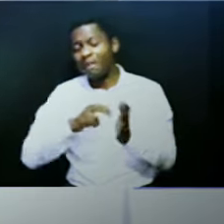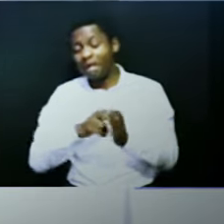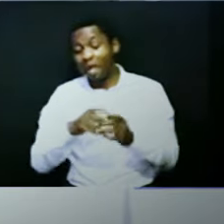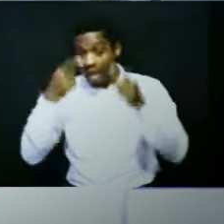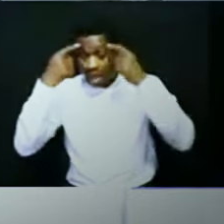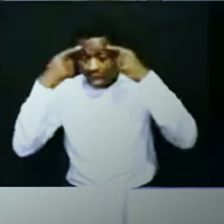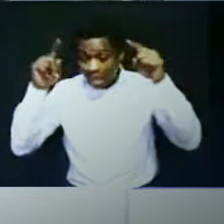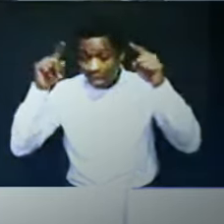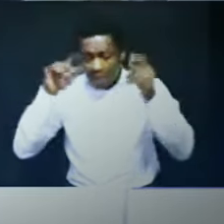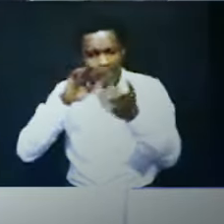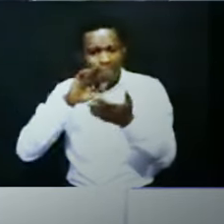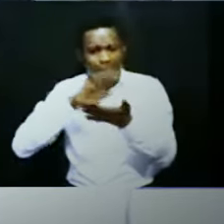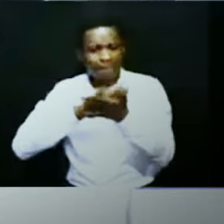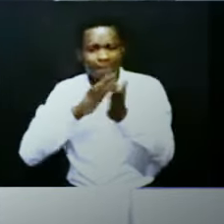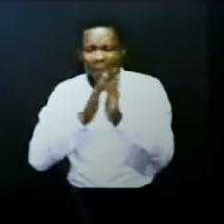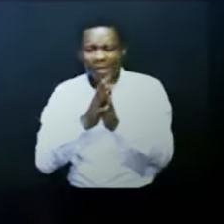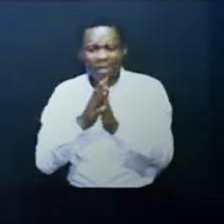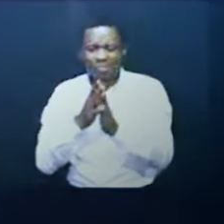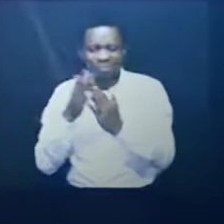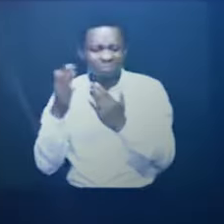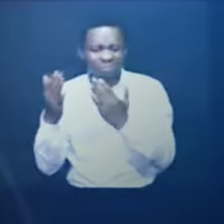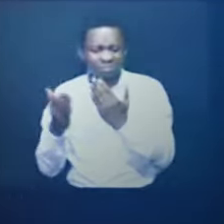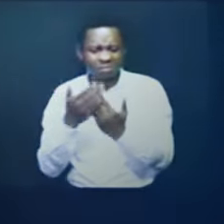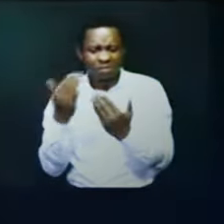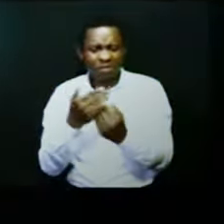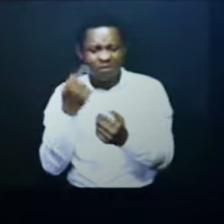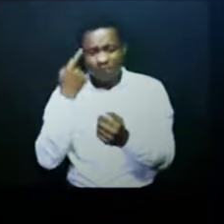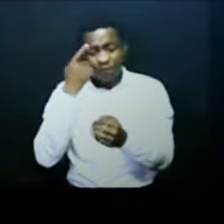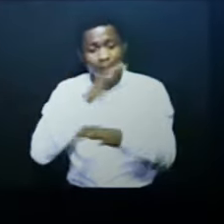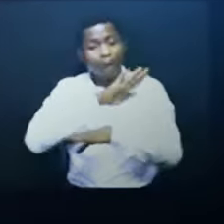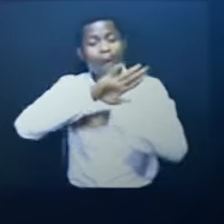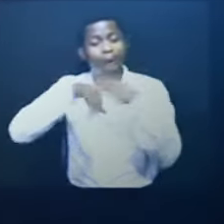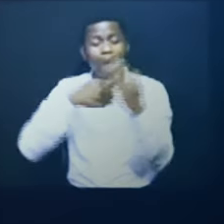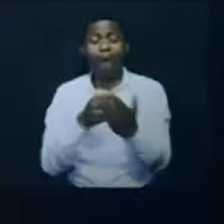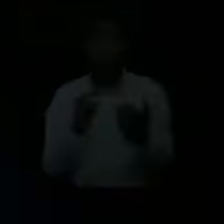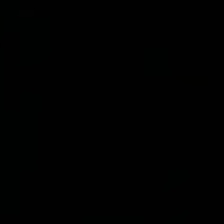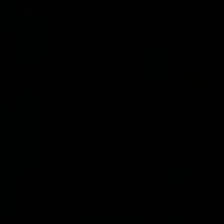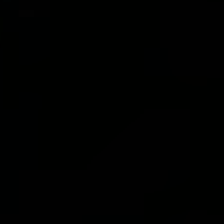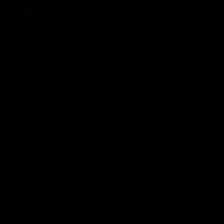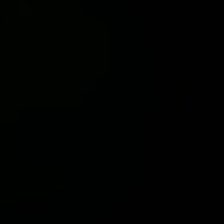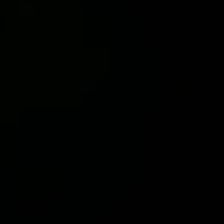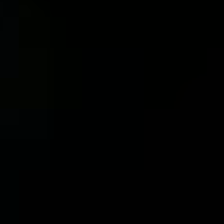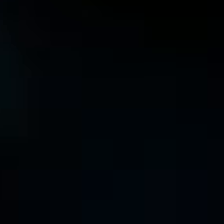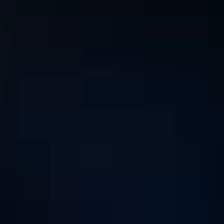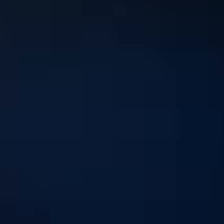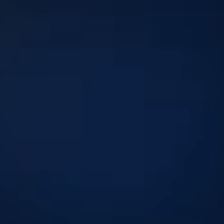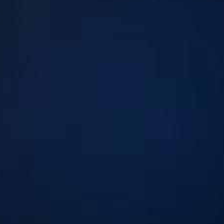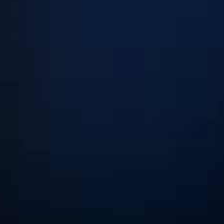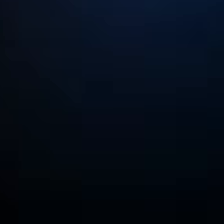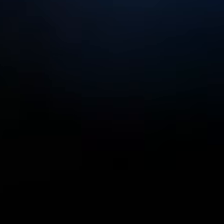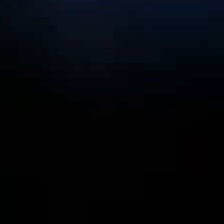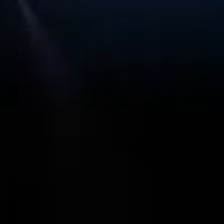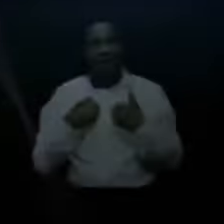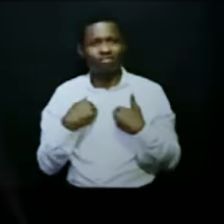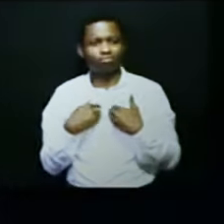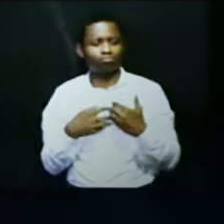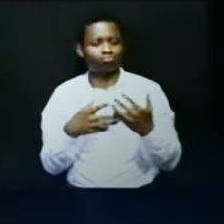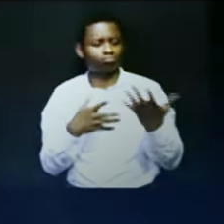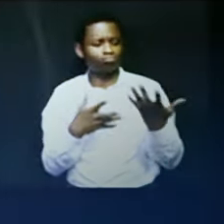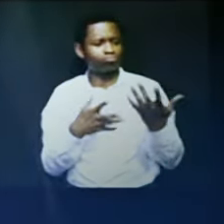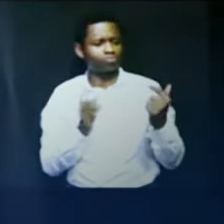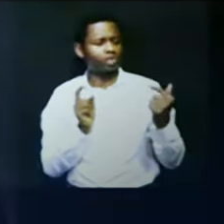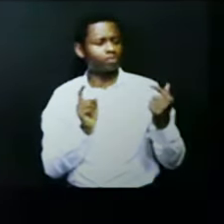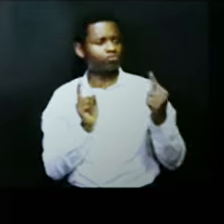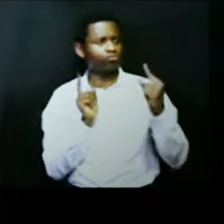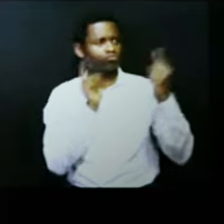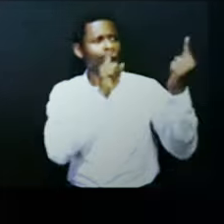of us. We emma no say ye nyina be di ye no e wo ho emma ye nyina. We have direct access to God the Father. Ye wo